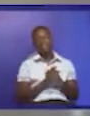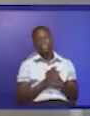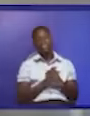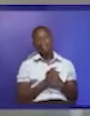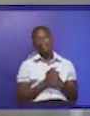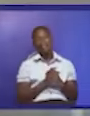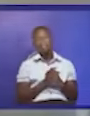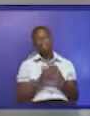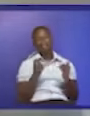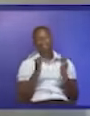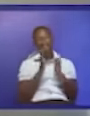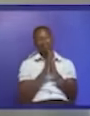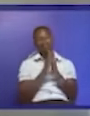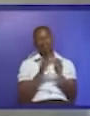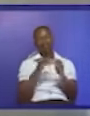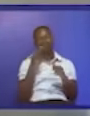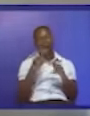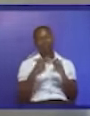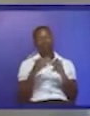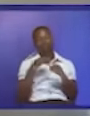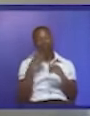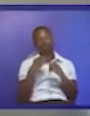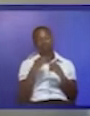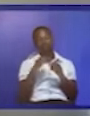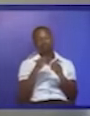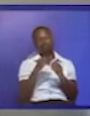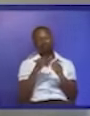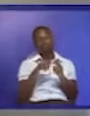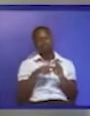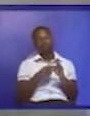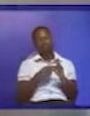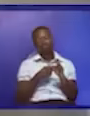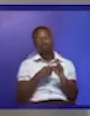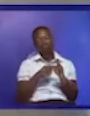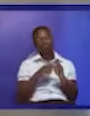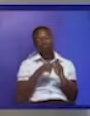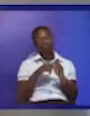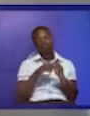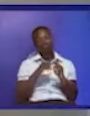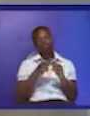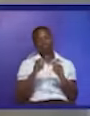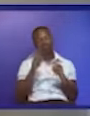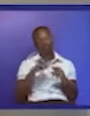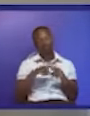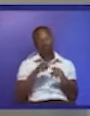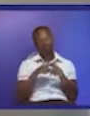Let's pray for a few minutes and we'll end tonight. Will that be fine? Please rise up on your feet.